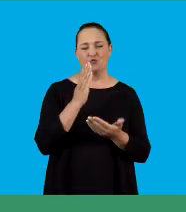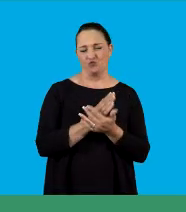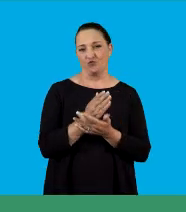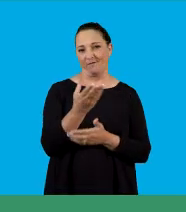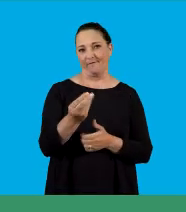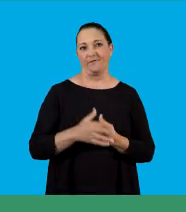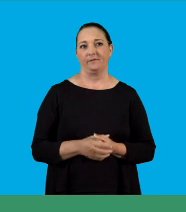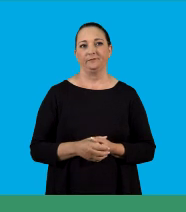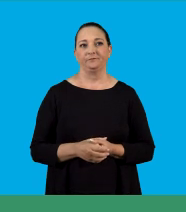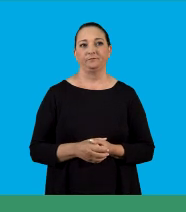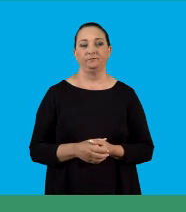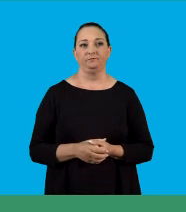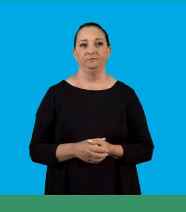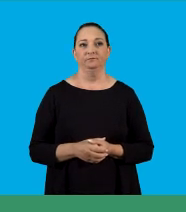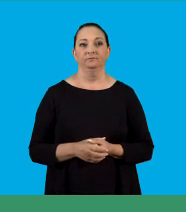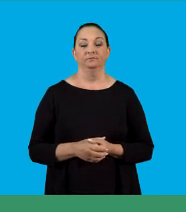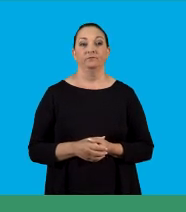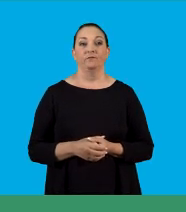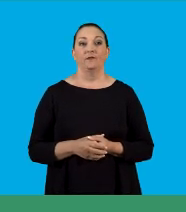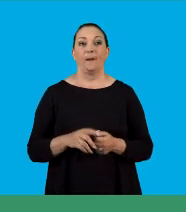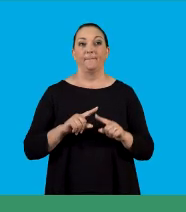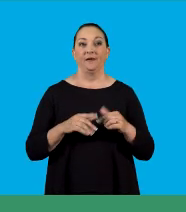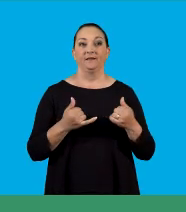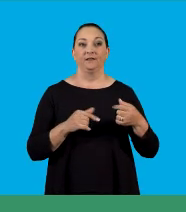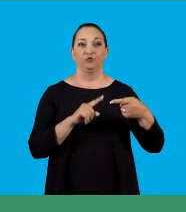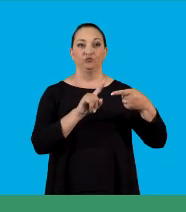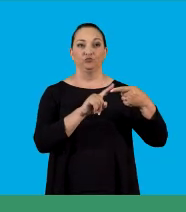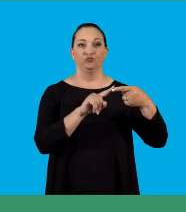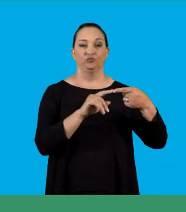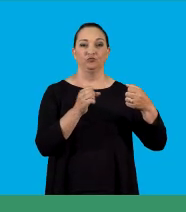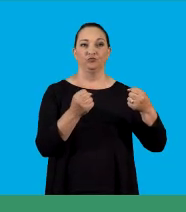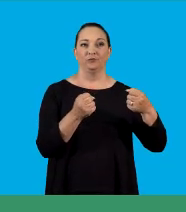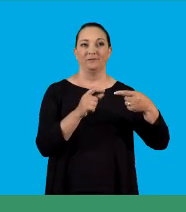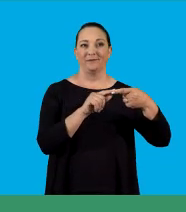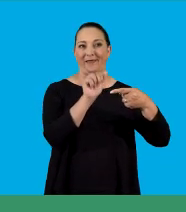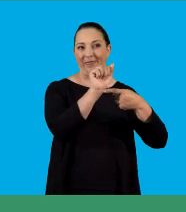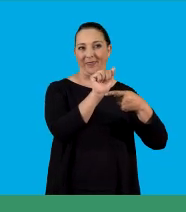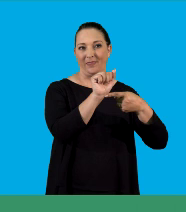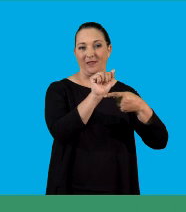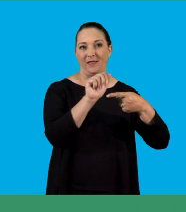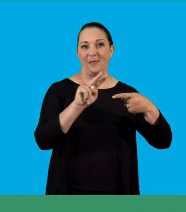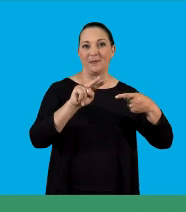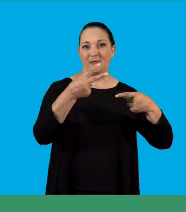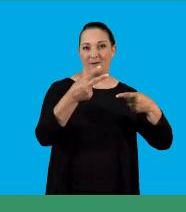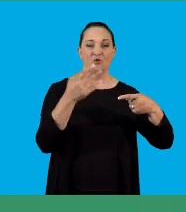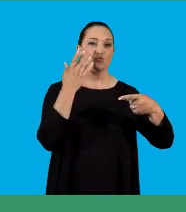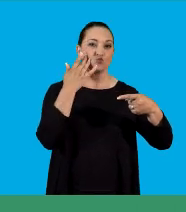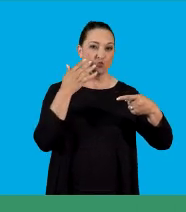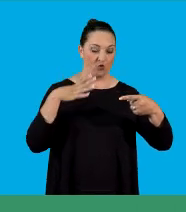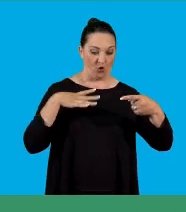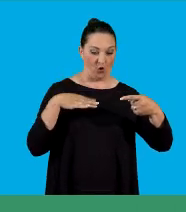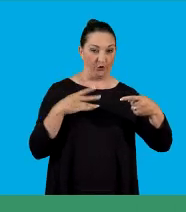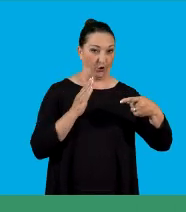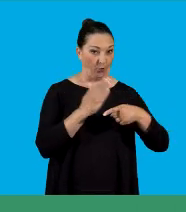answer. It says here, human resource managers should ensure workers must receive double if they work